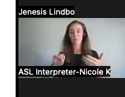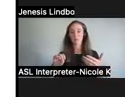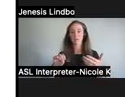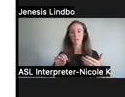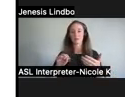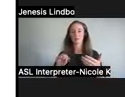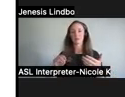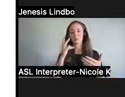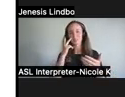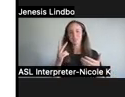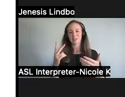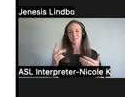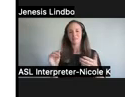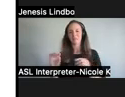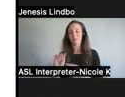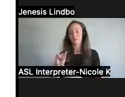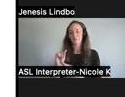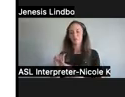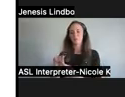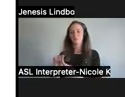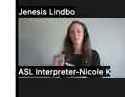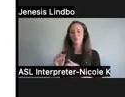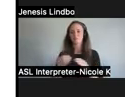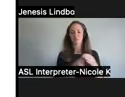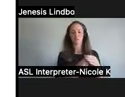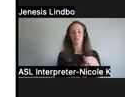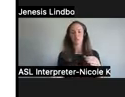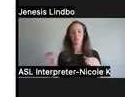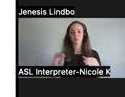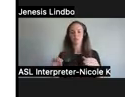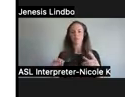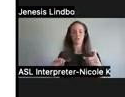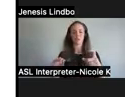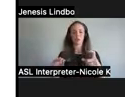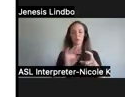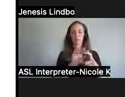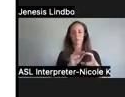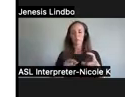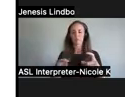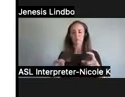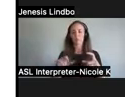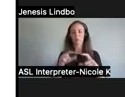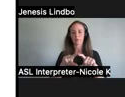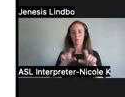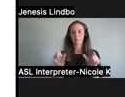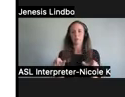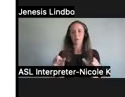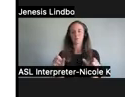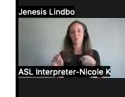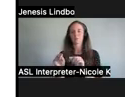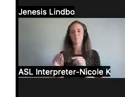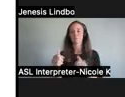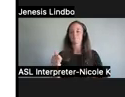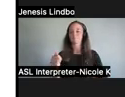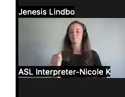two buttons, one on the front and one on the back that are moved to the right side that replace the trigger buttons at the top of the controller. So now they can access those trigger buttons using their